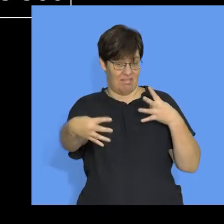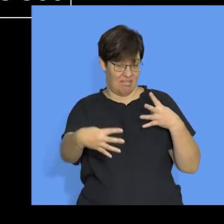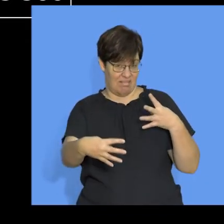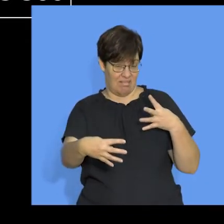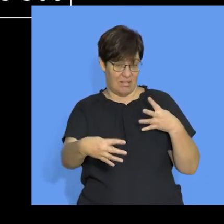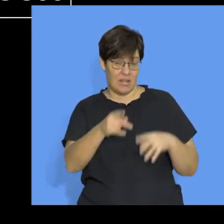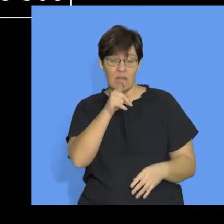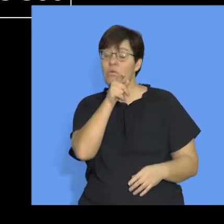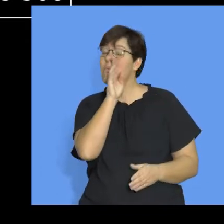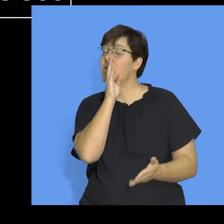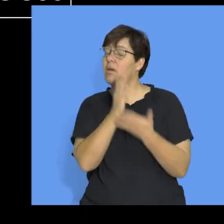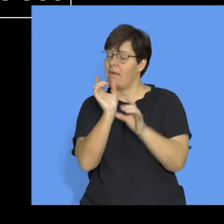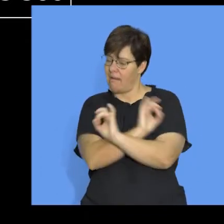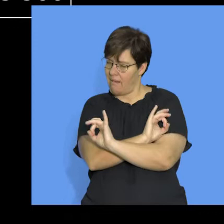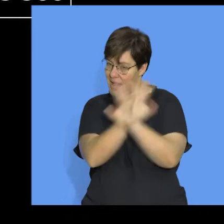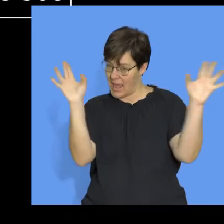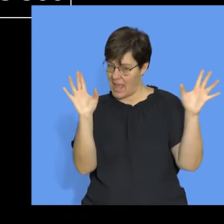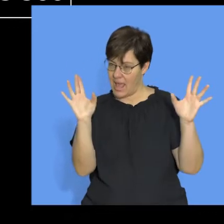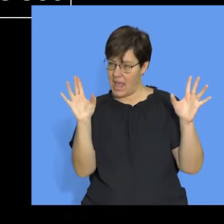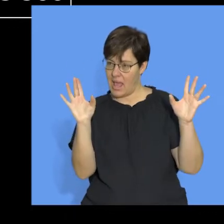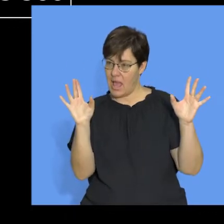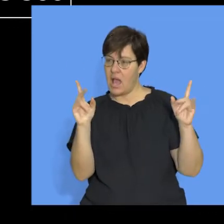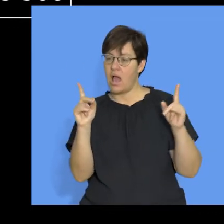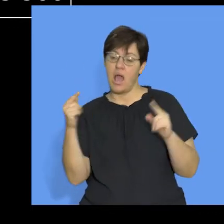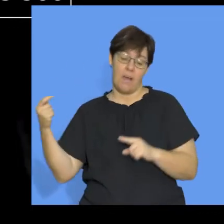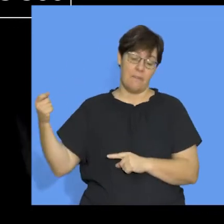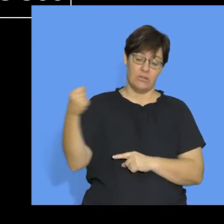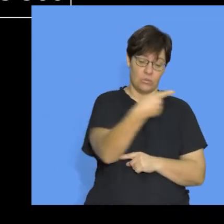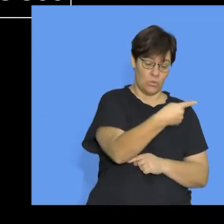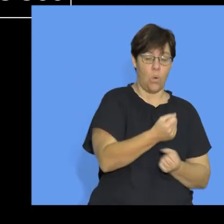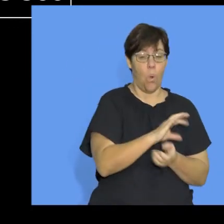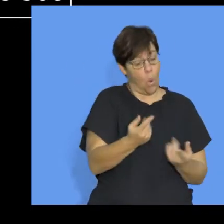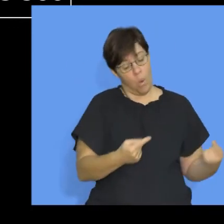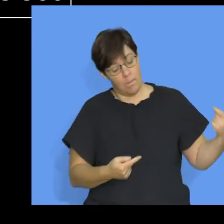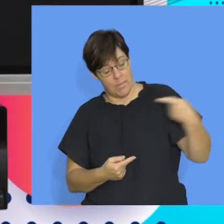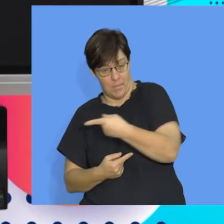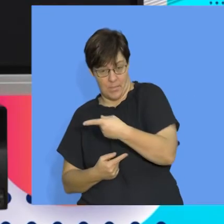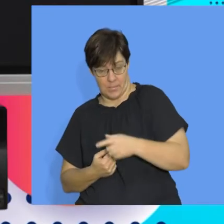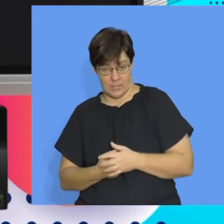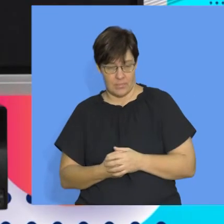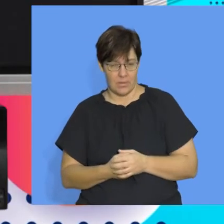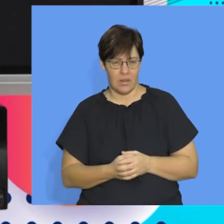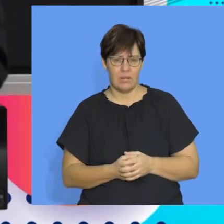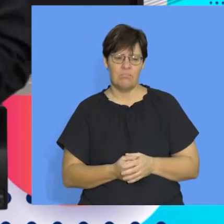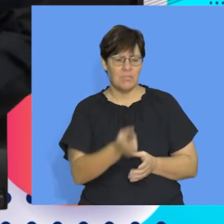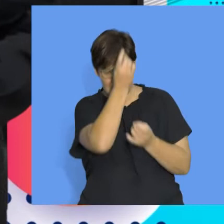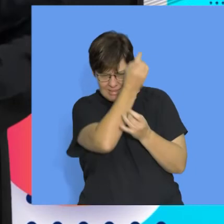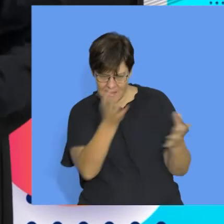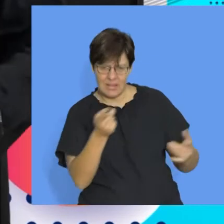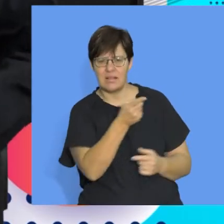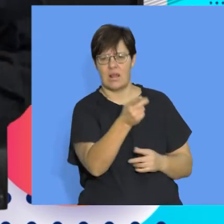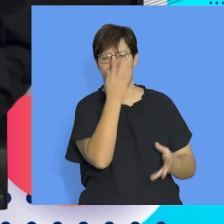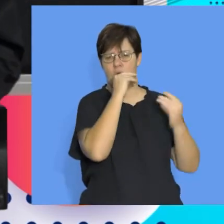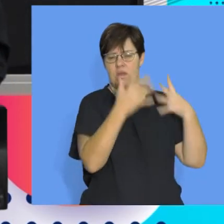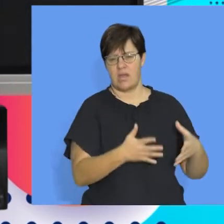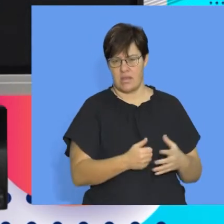please make sure you know the direction of your arrow, right? And I keep on telling learners this just to make